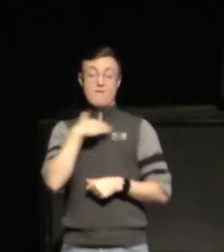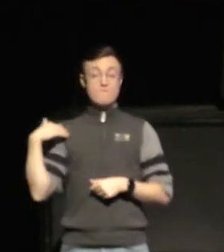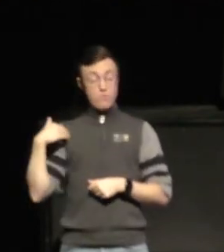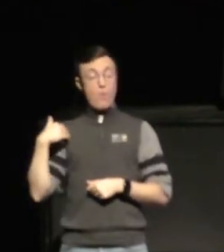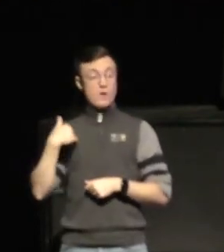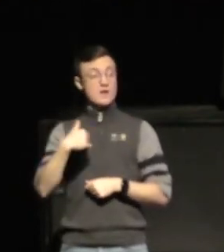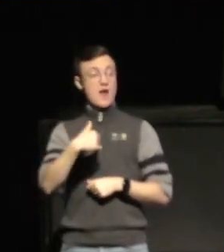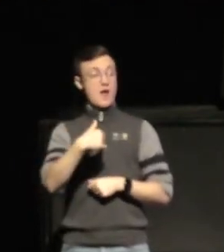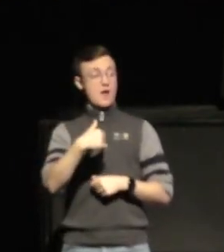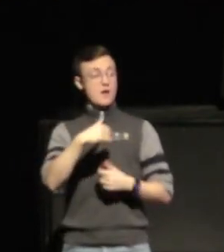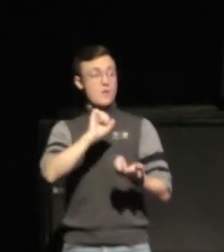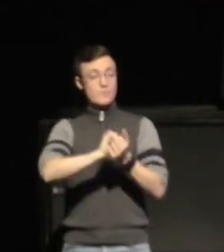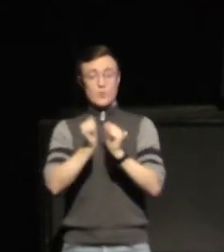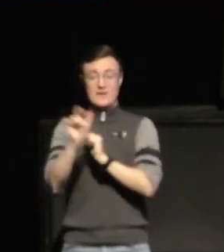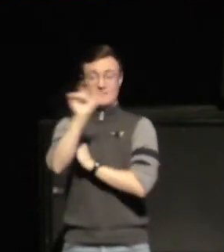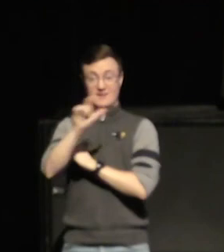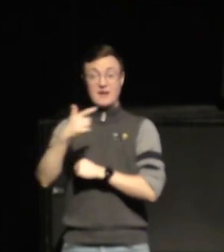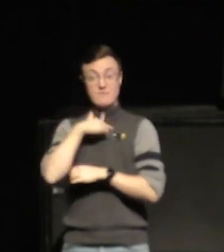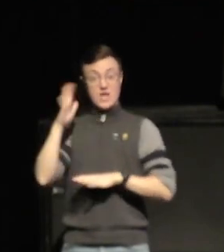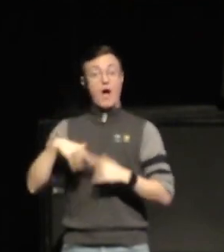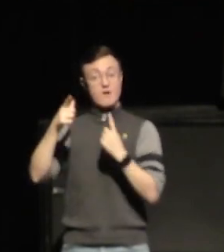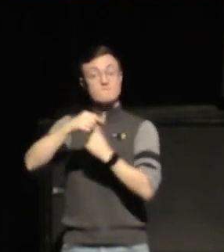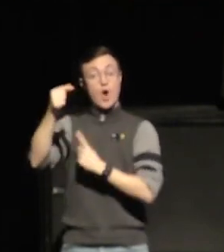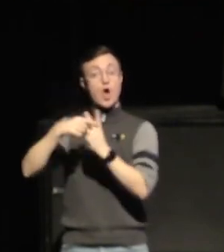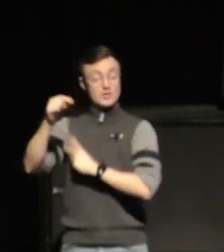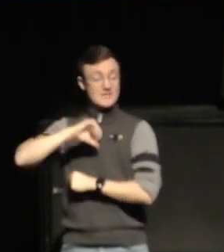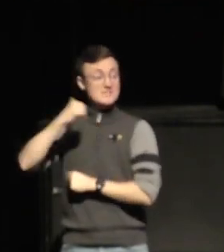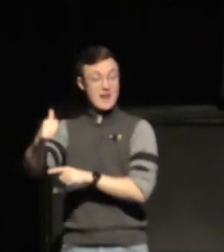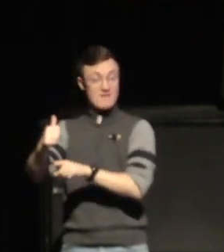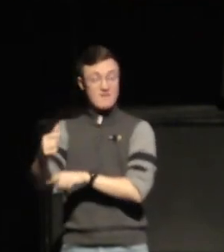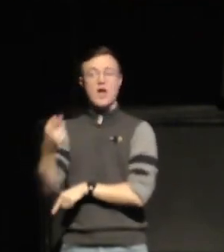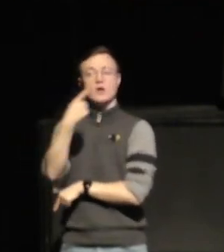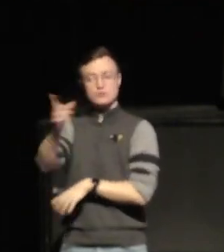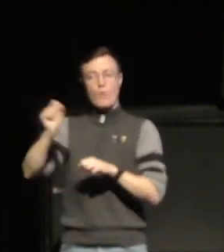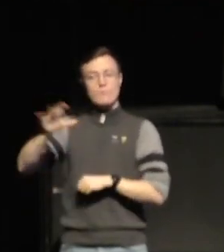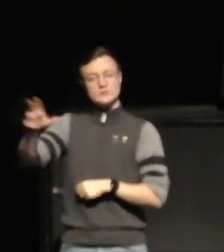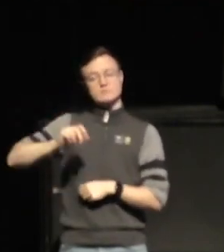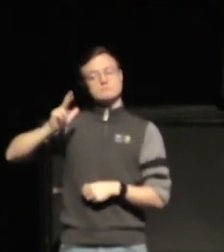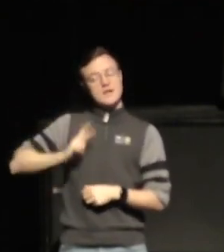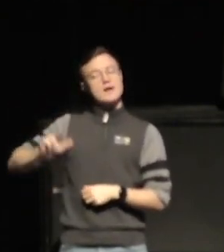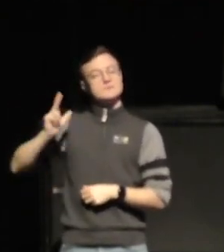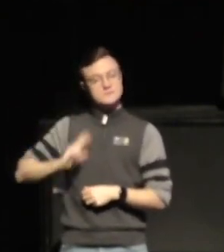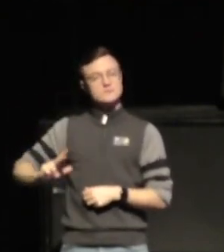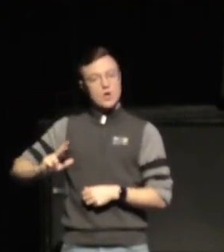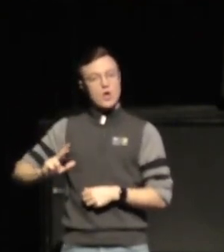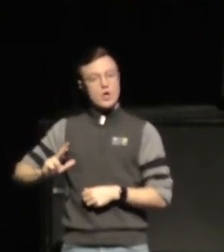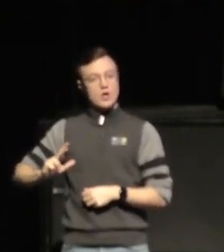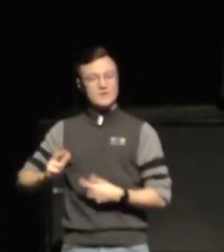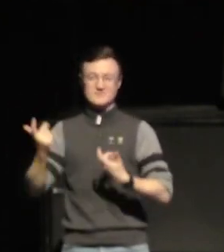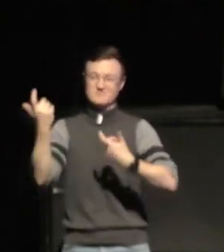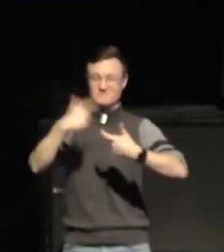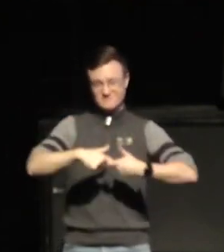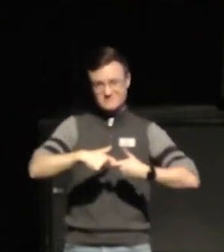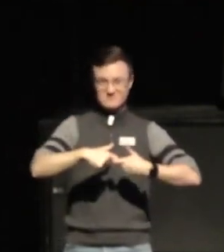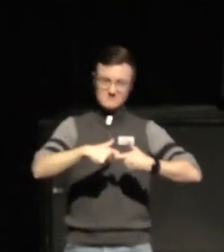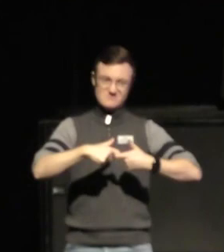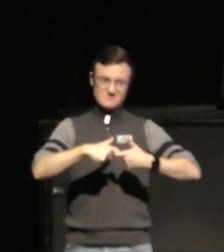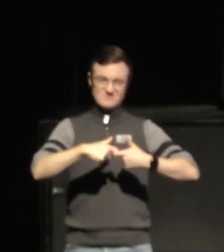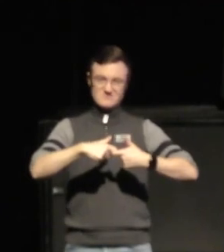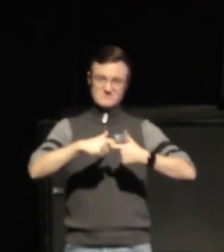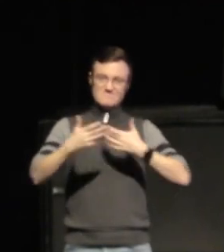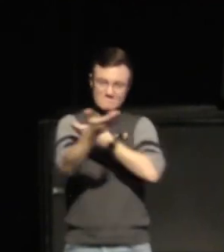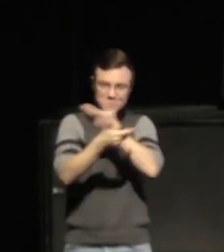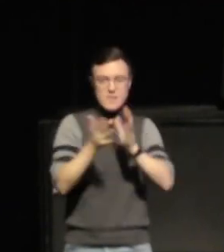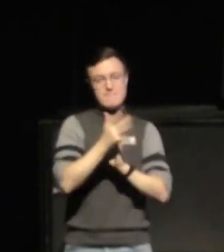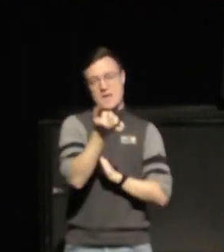are elected from the Swedish public do take that responsibility in the connections with the rest